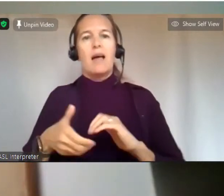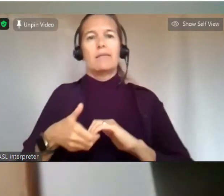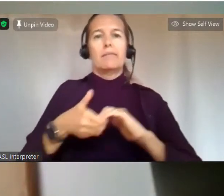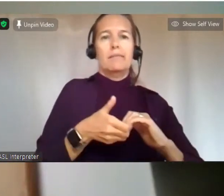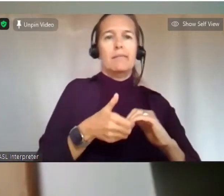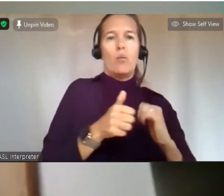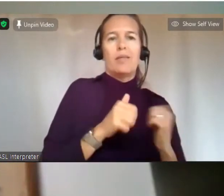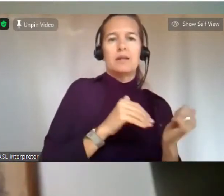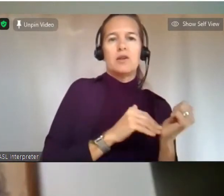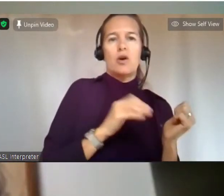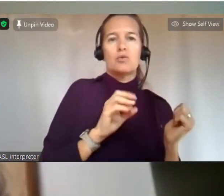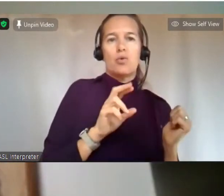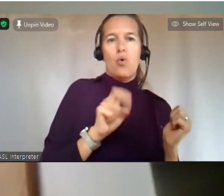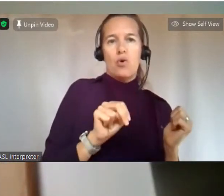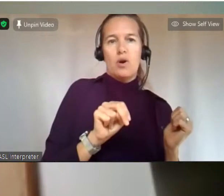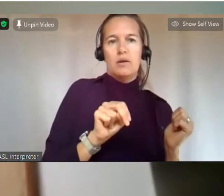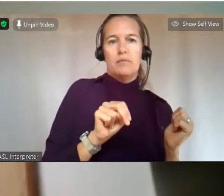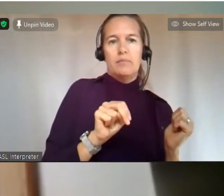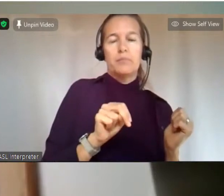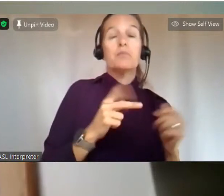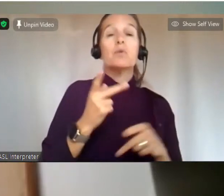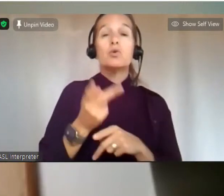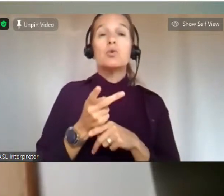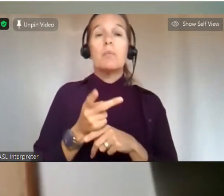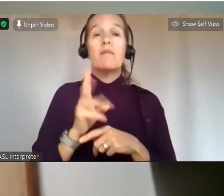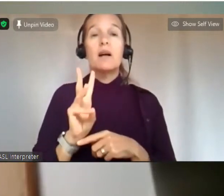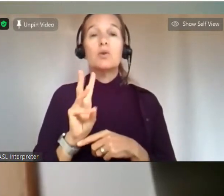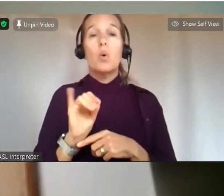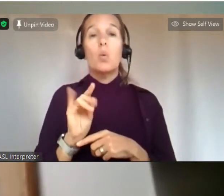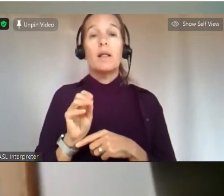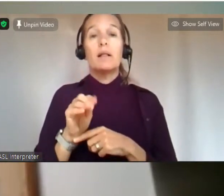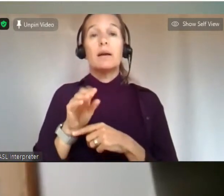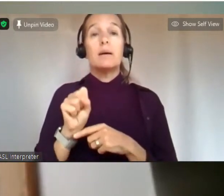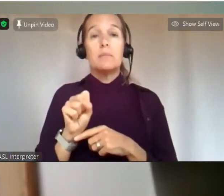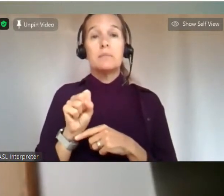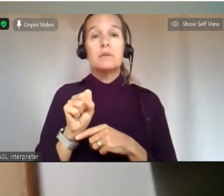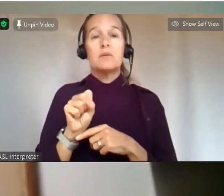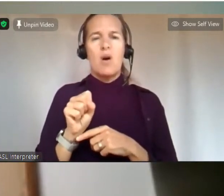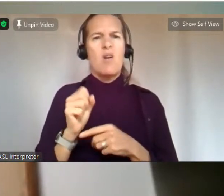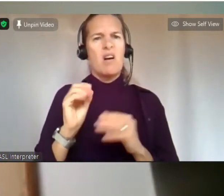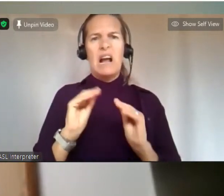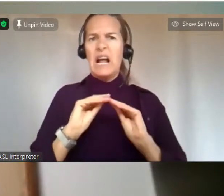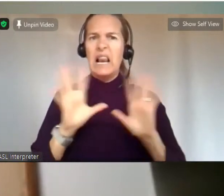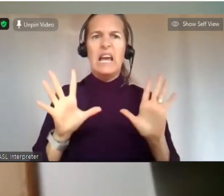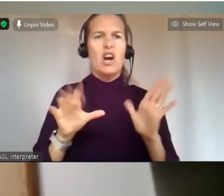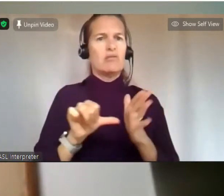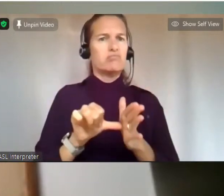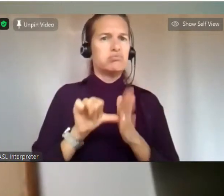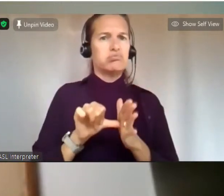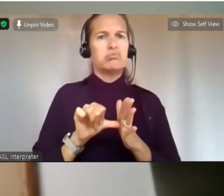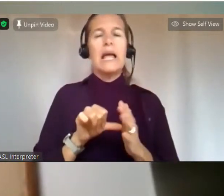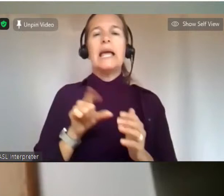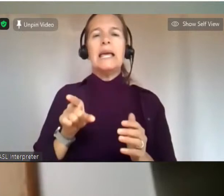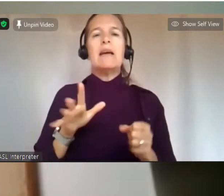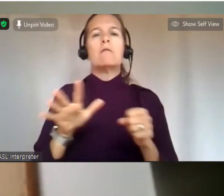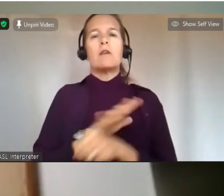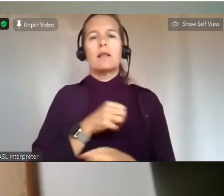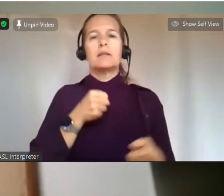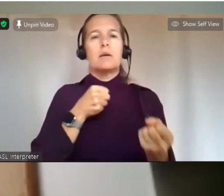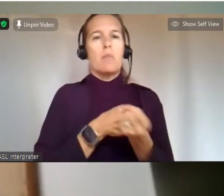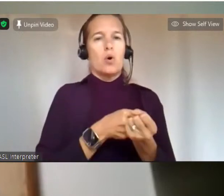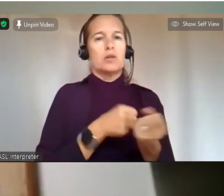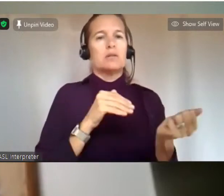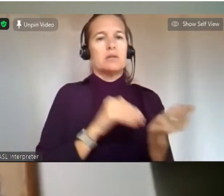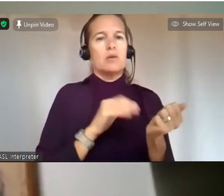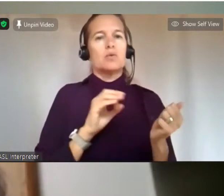say that Supervisor Williams made it very clear in the board meeting that he fully supports Dr. Coren. So